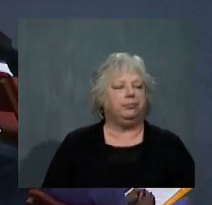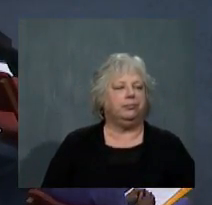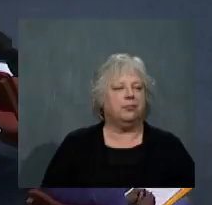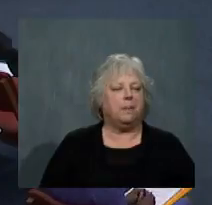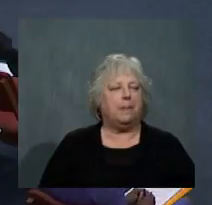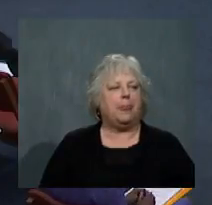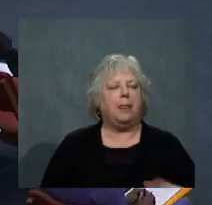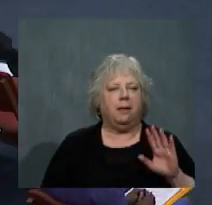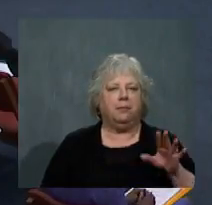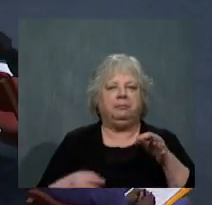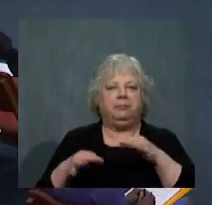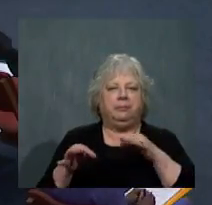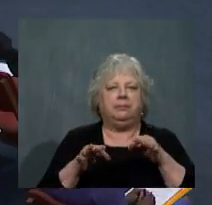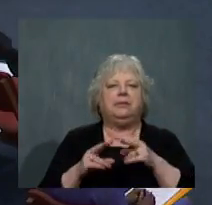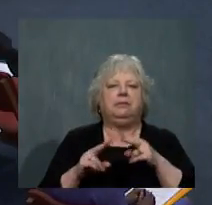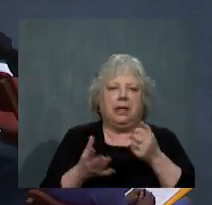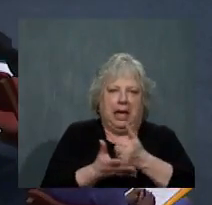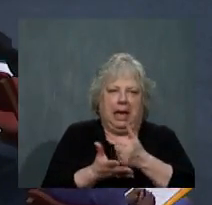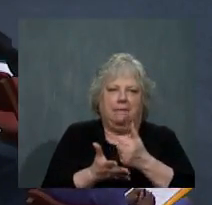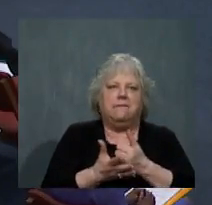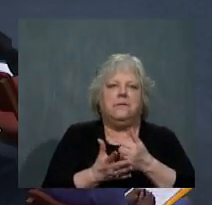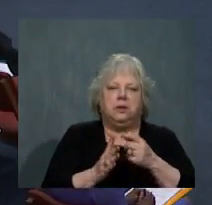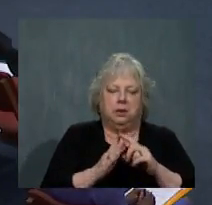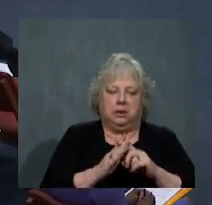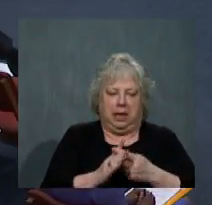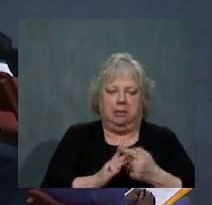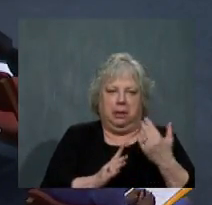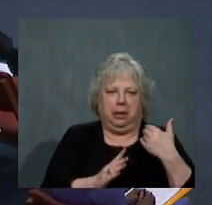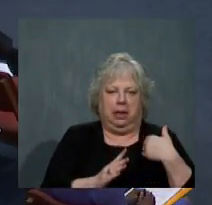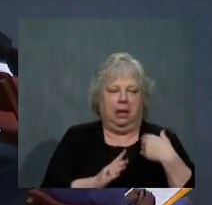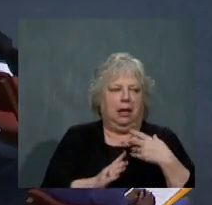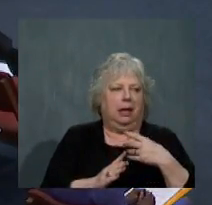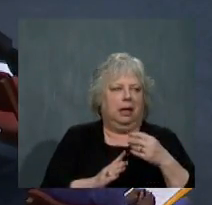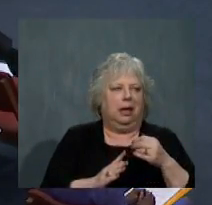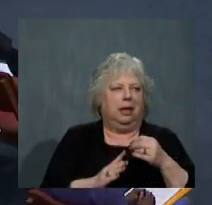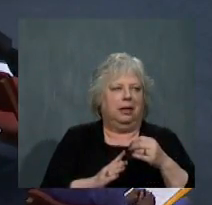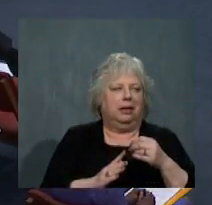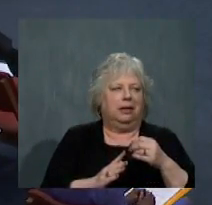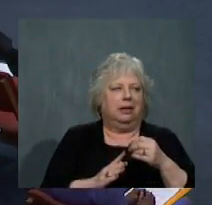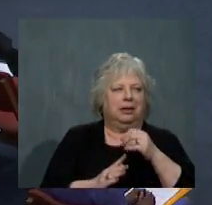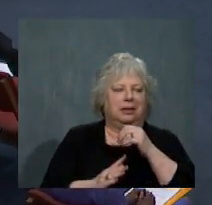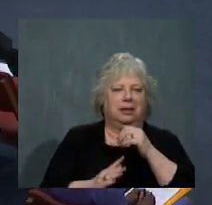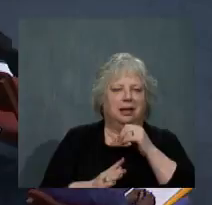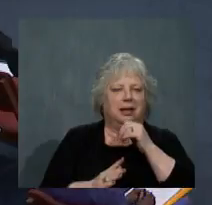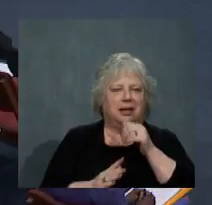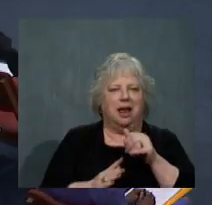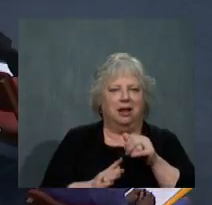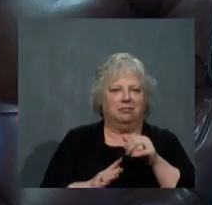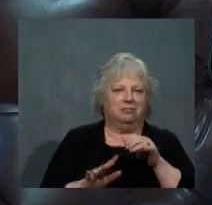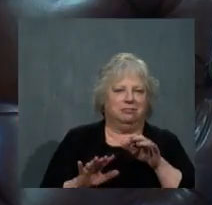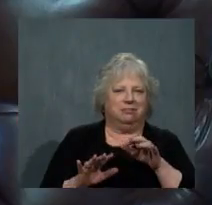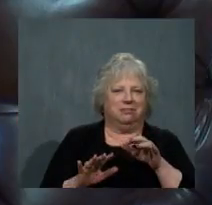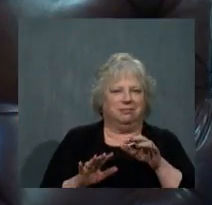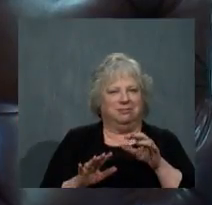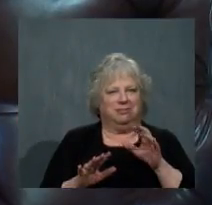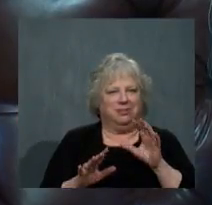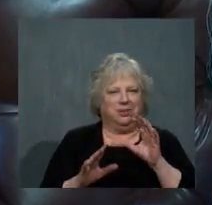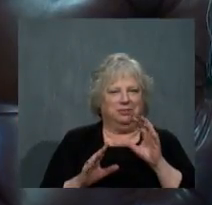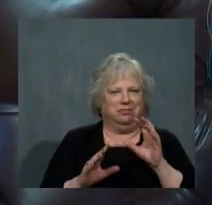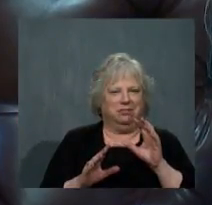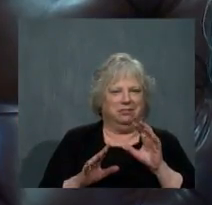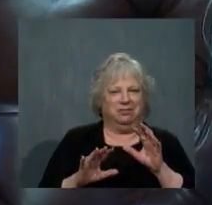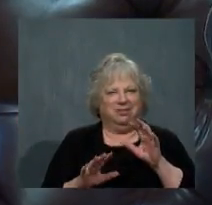about this. Your explanation was very helpful to start off with. This is not tricky questions like you had last week, so these are